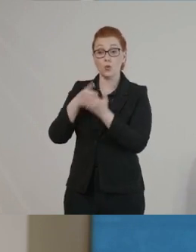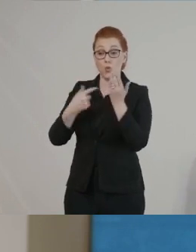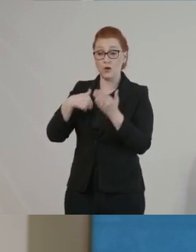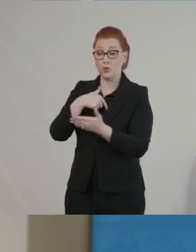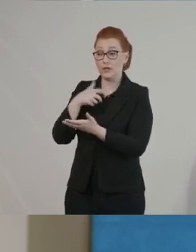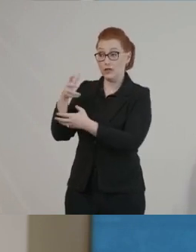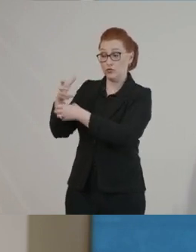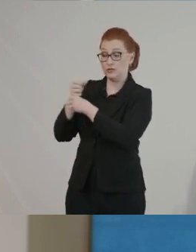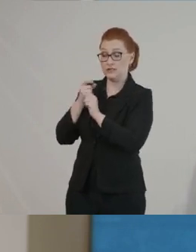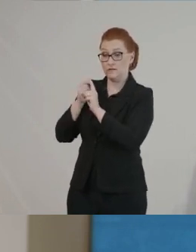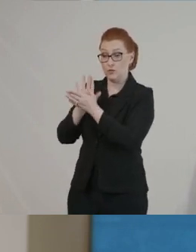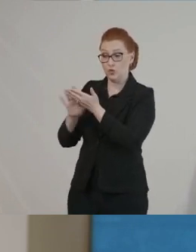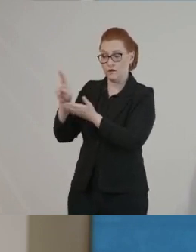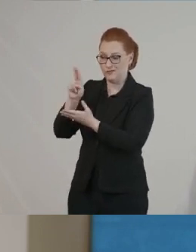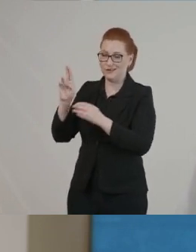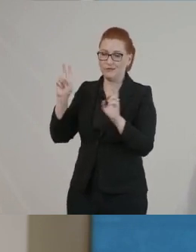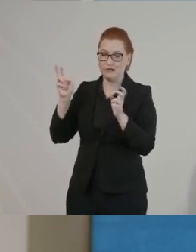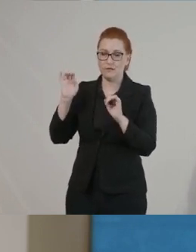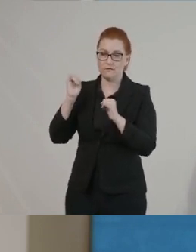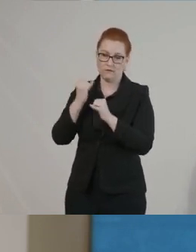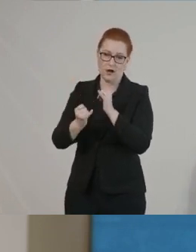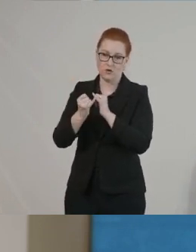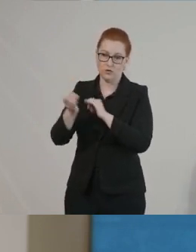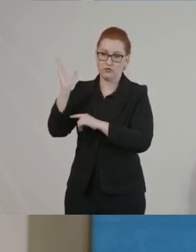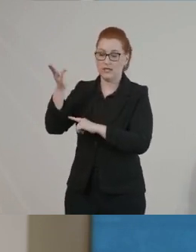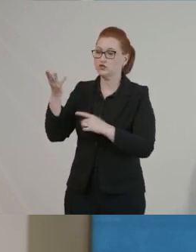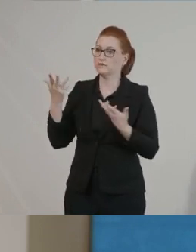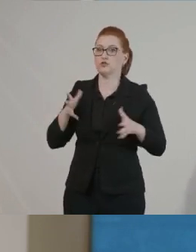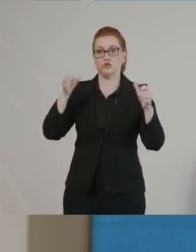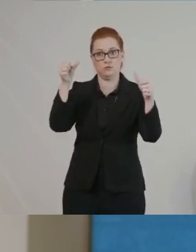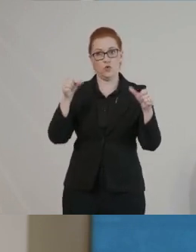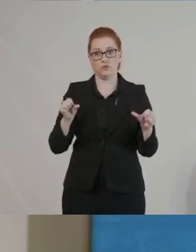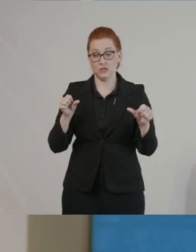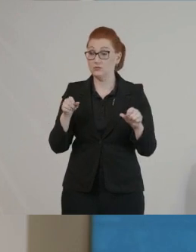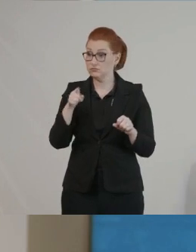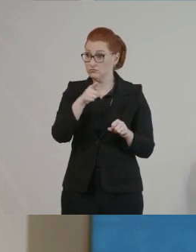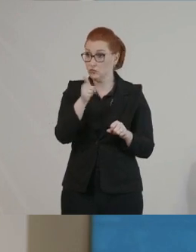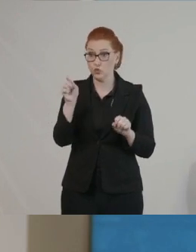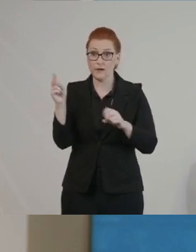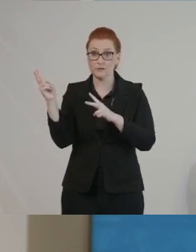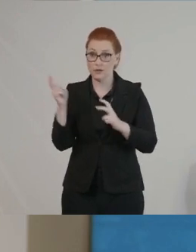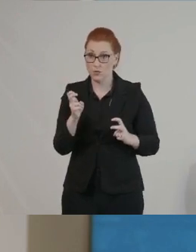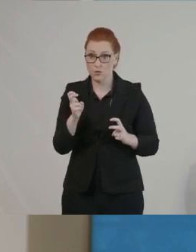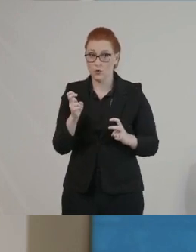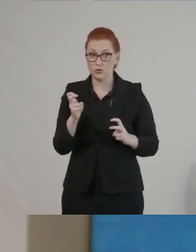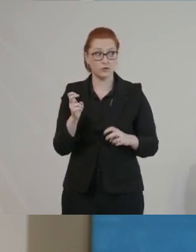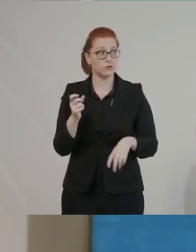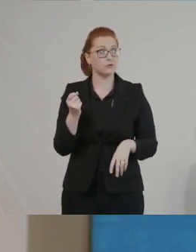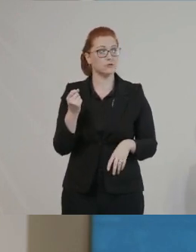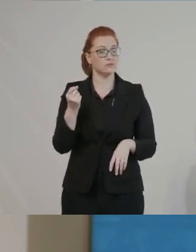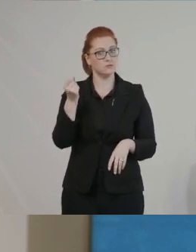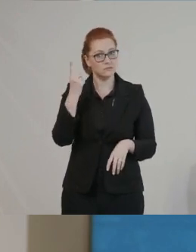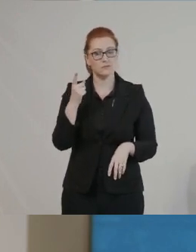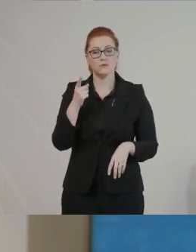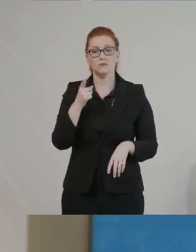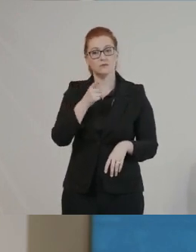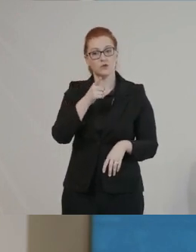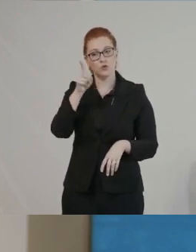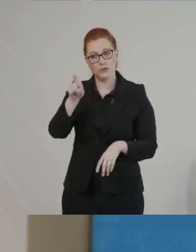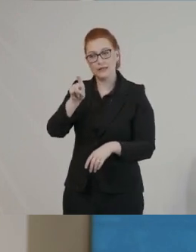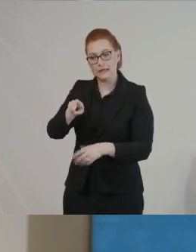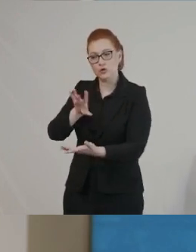is posted on the web. And so you can download those. You'd have to go to the universities to get the actual models,